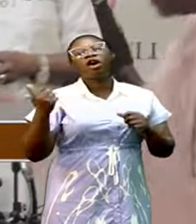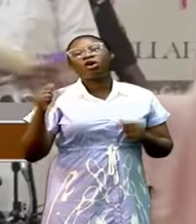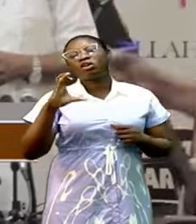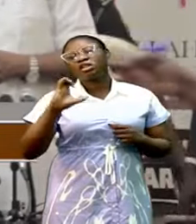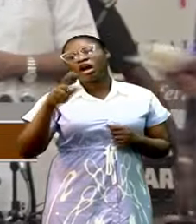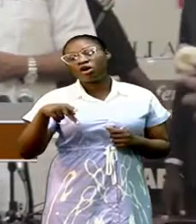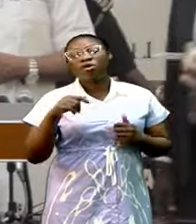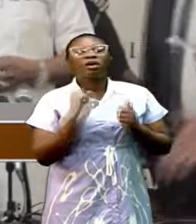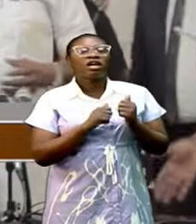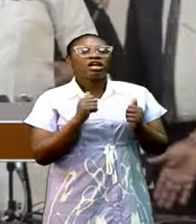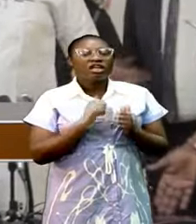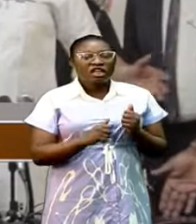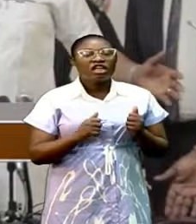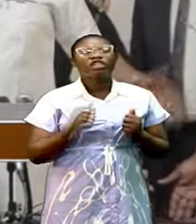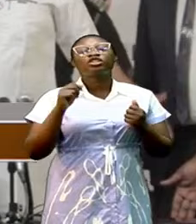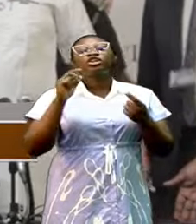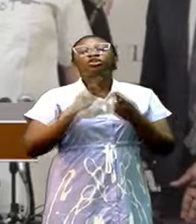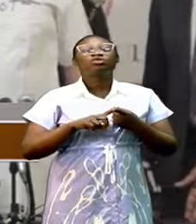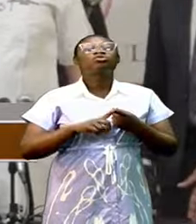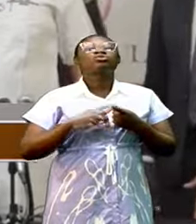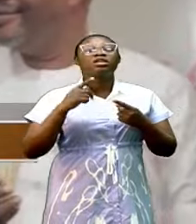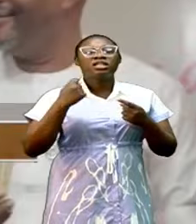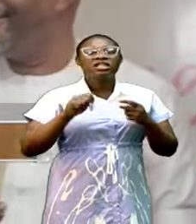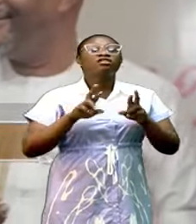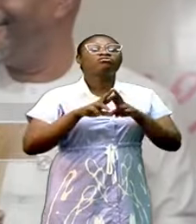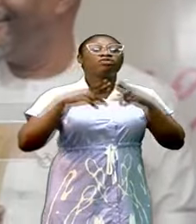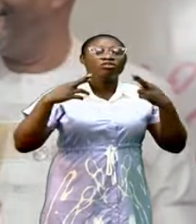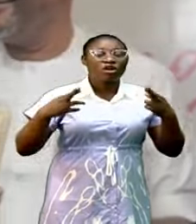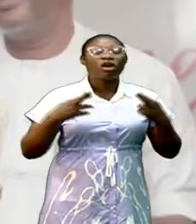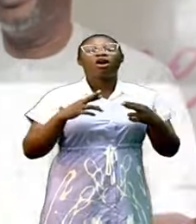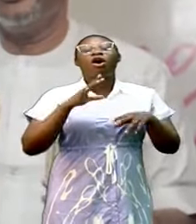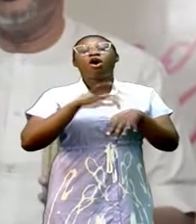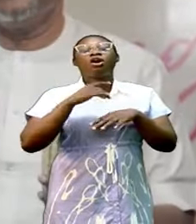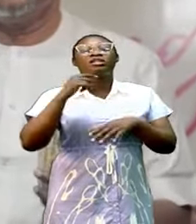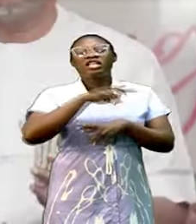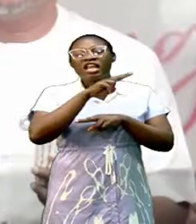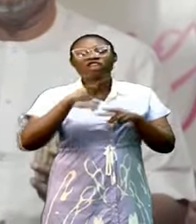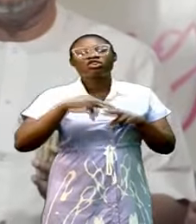each poised to revolutionize the nation's agricultural